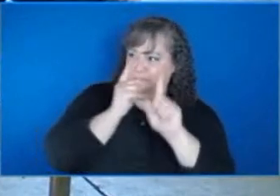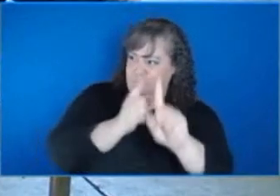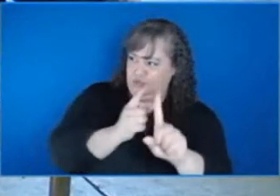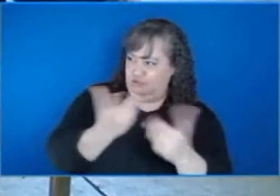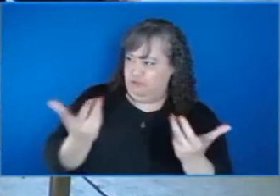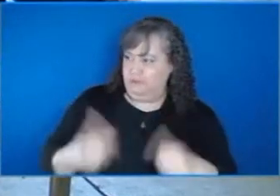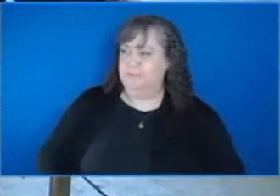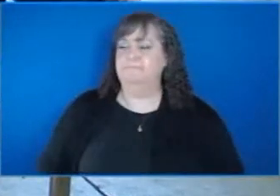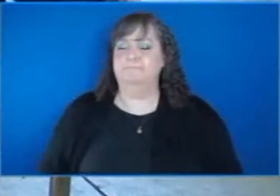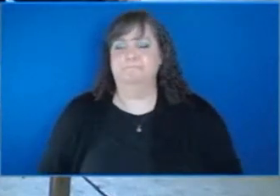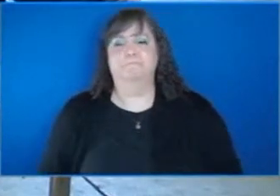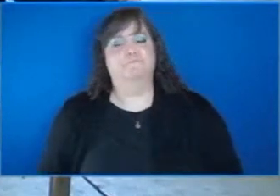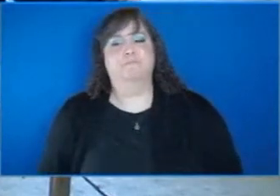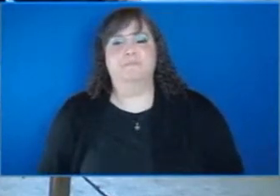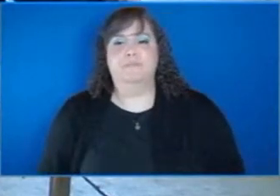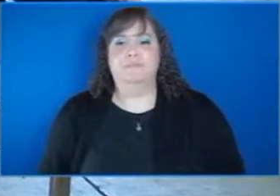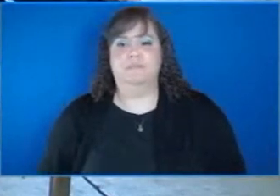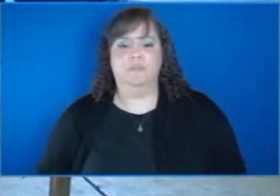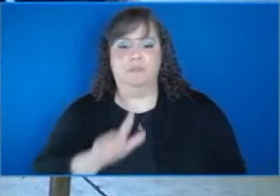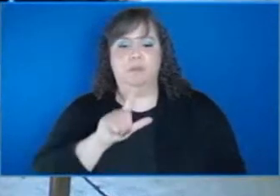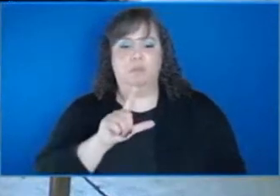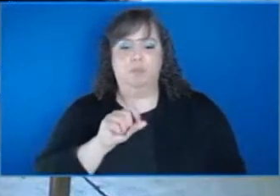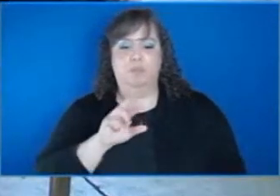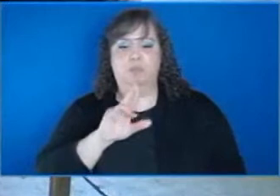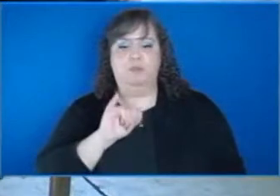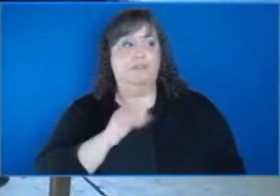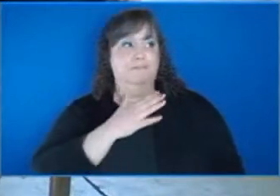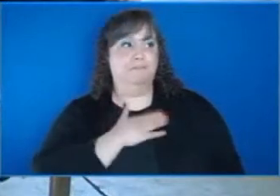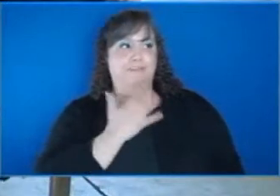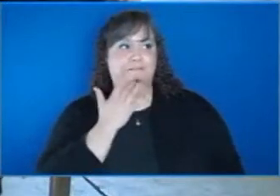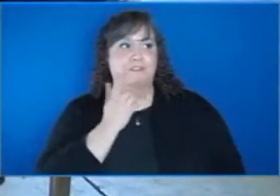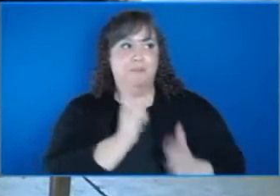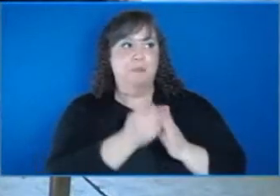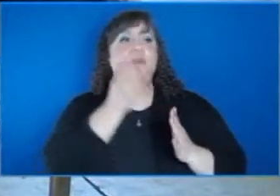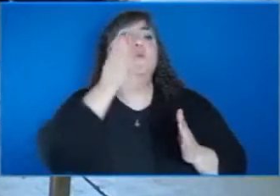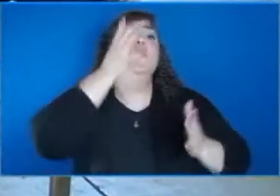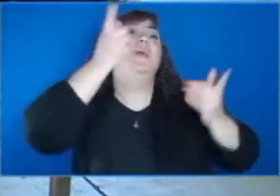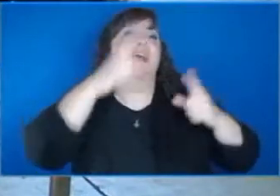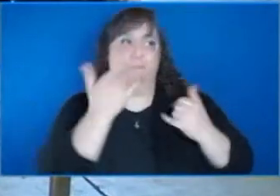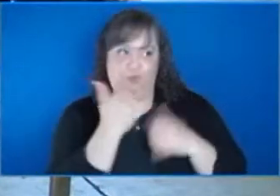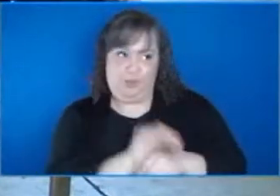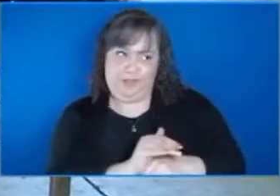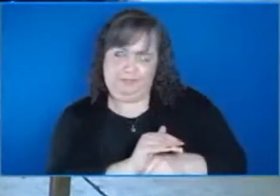I think my favorite moment's going to happen tonight so far. I mean, agreed.